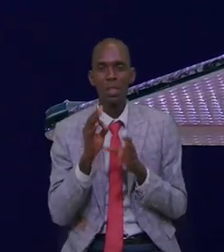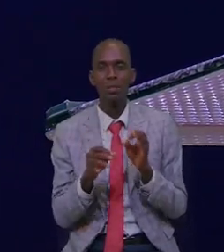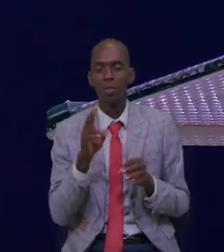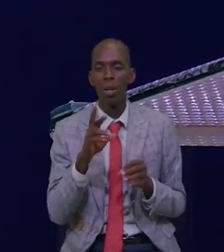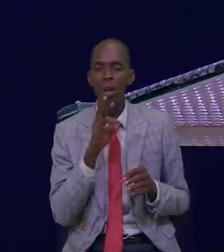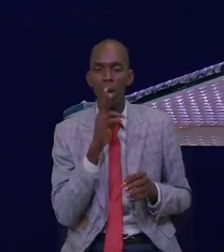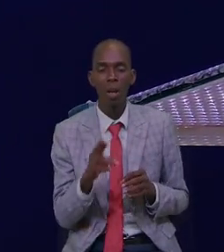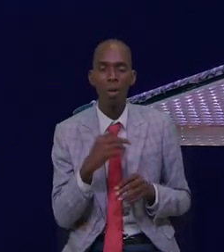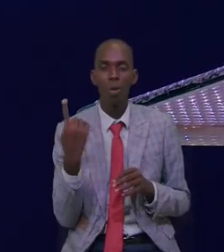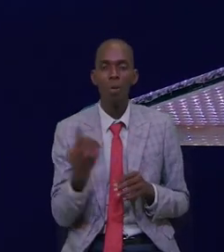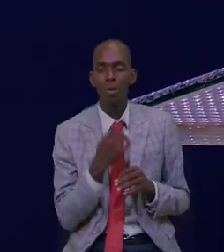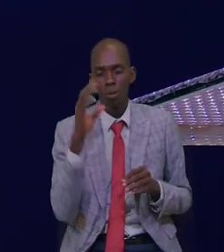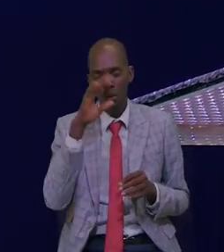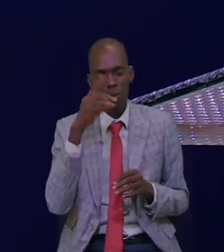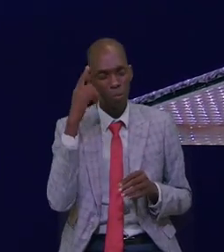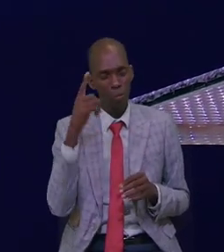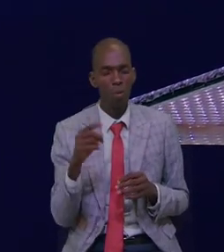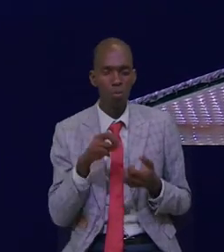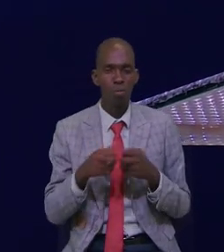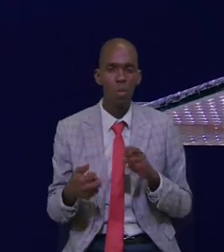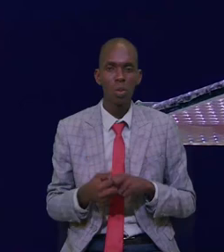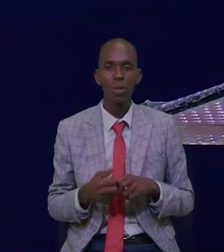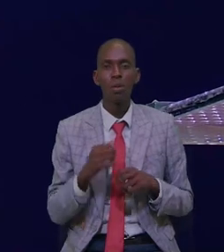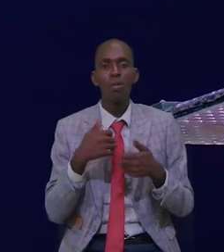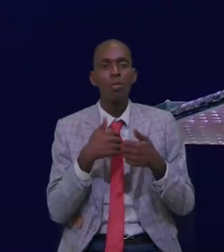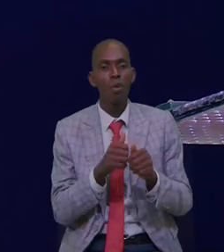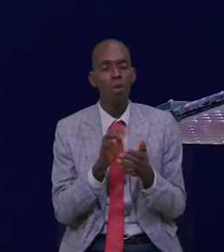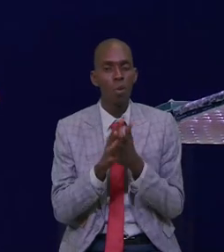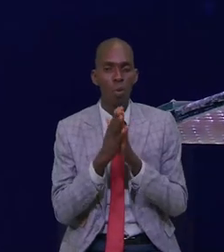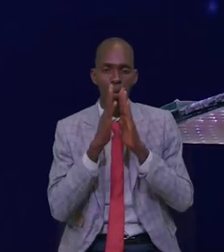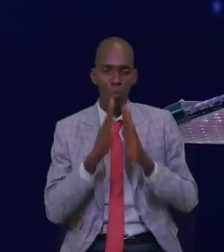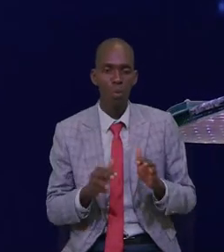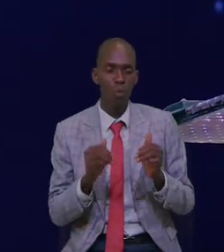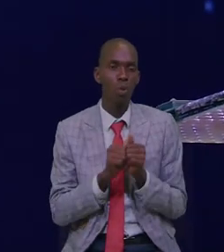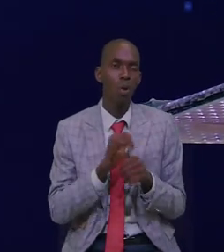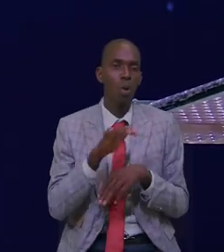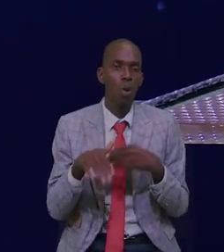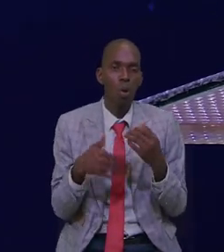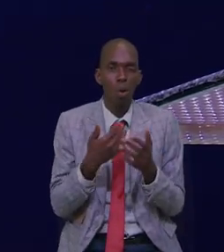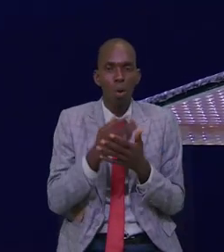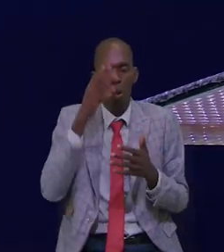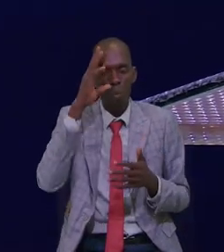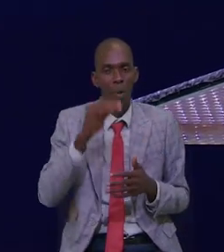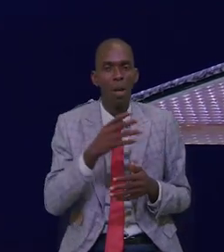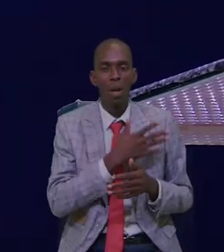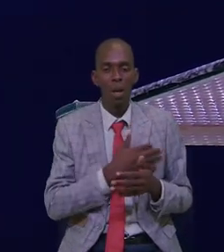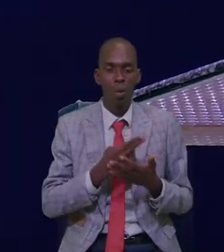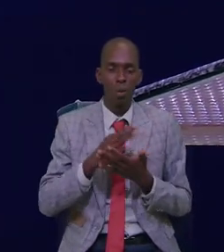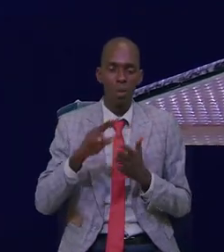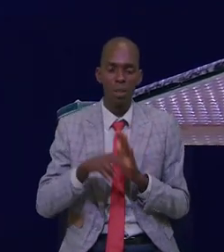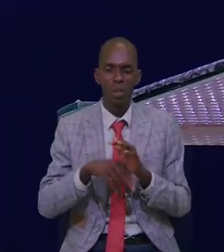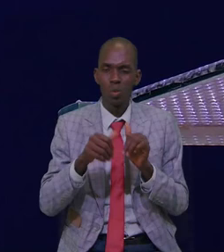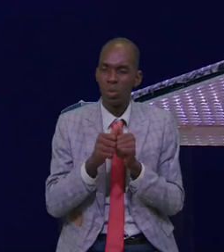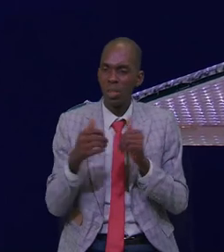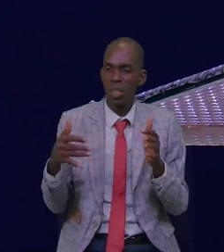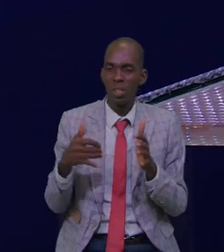over there, for do peace with all men and holiness without which no man shall see the Lord. If there is cat and